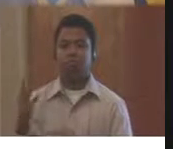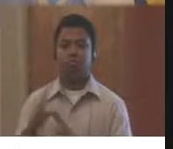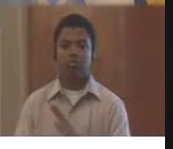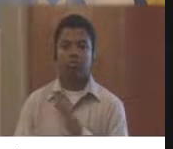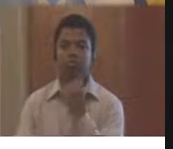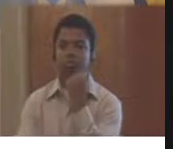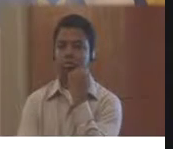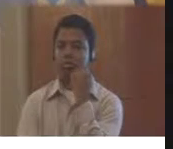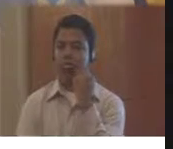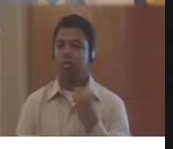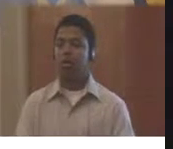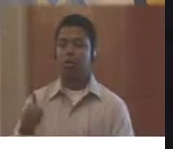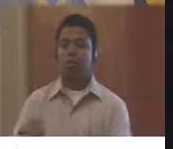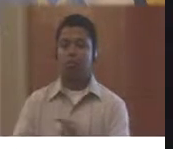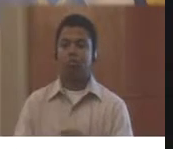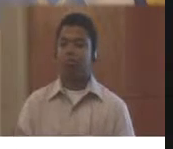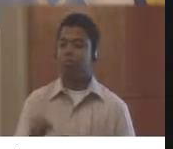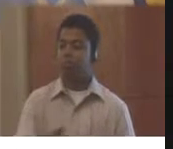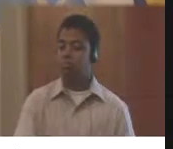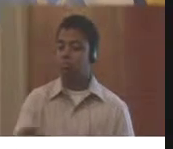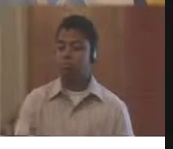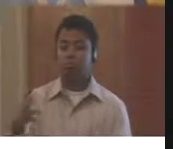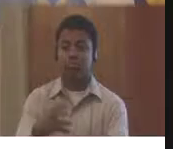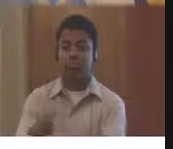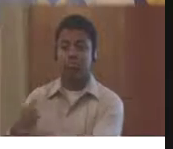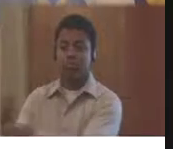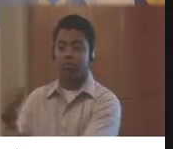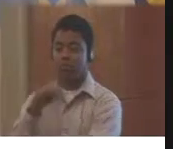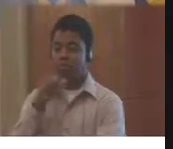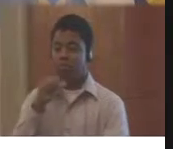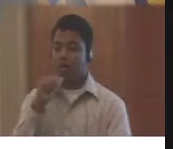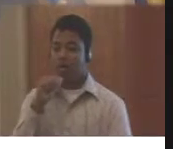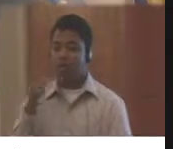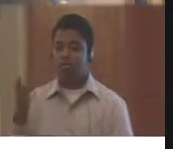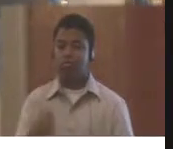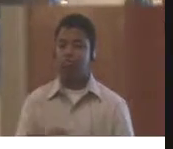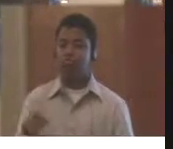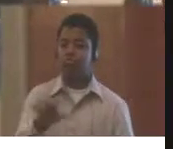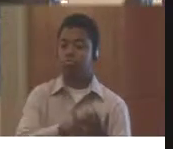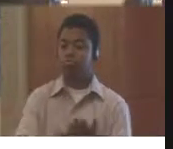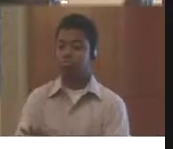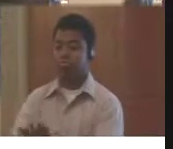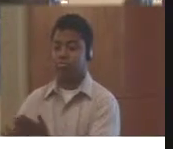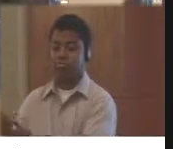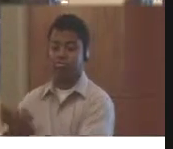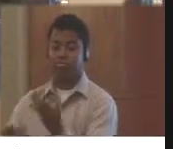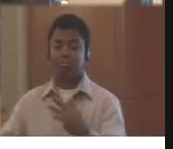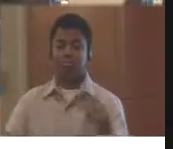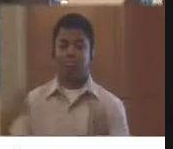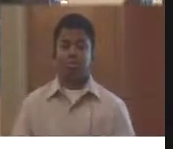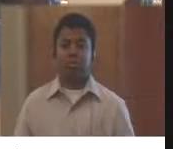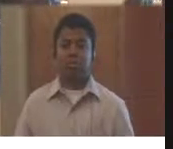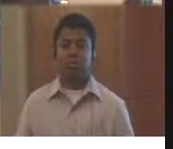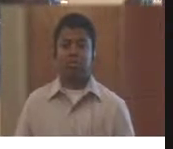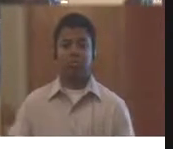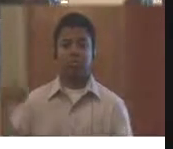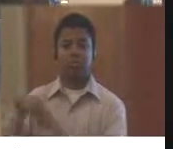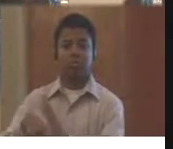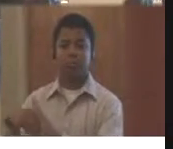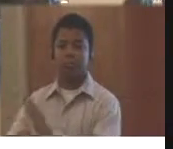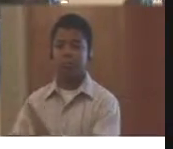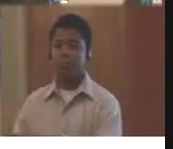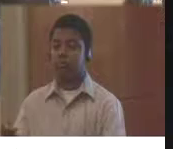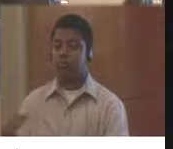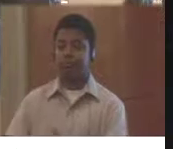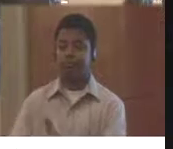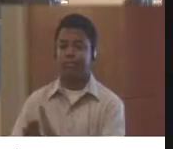by those who have the least. In the most unprotected areas, disasters are greater impact, have a